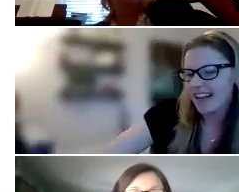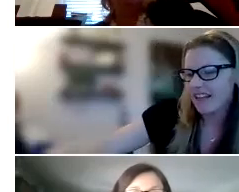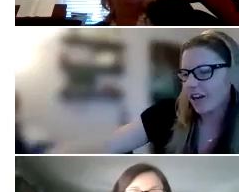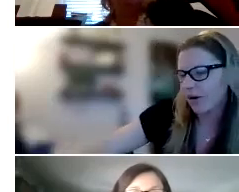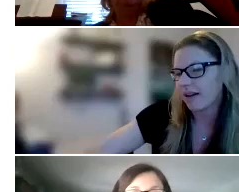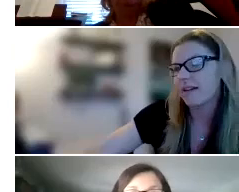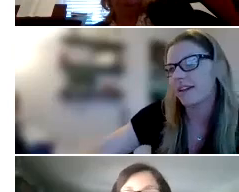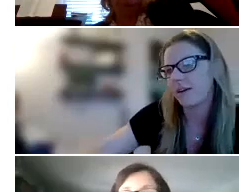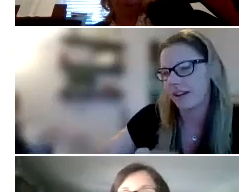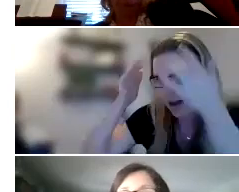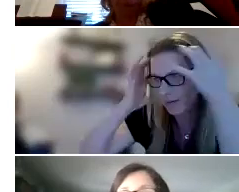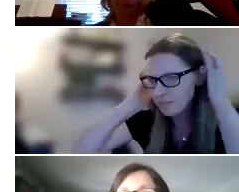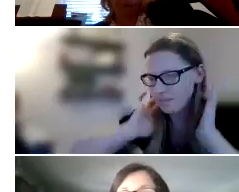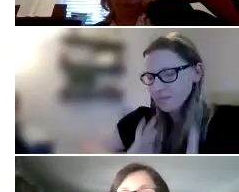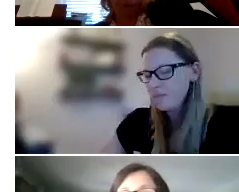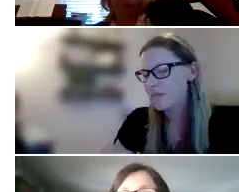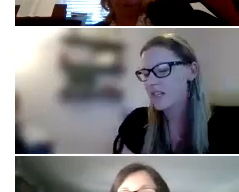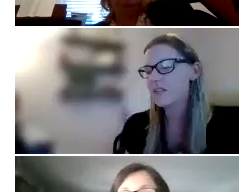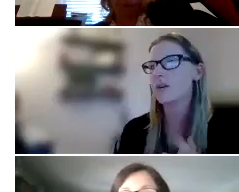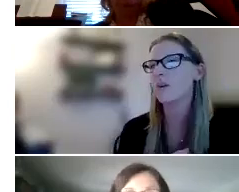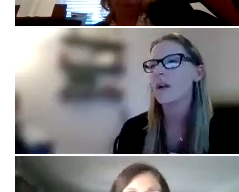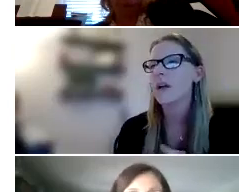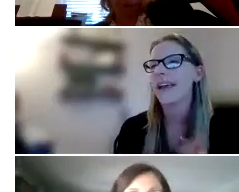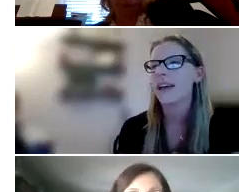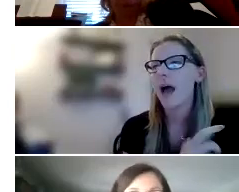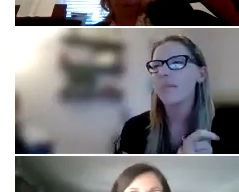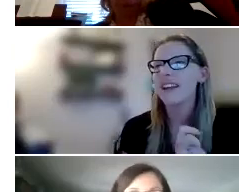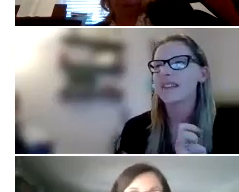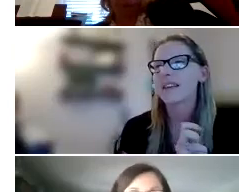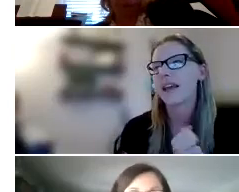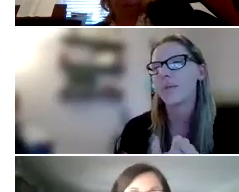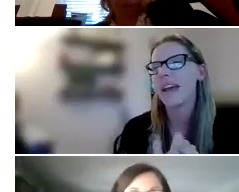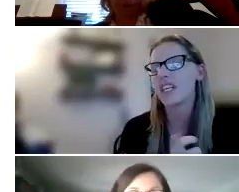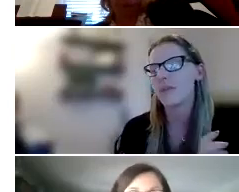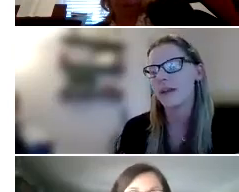So the next area in our E&M, so